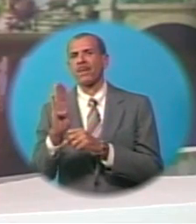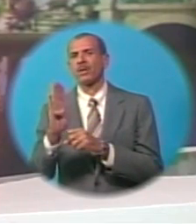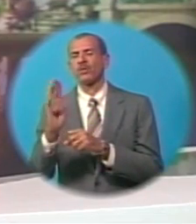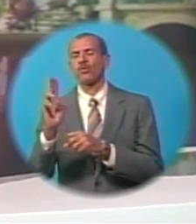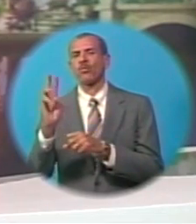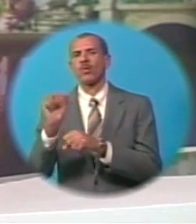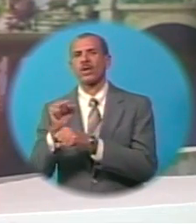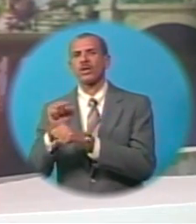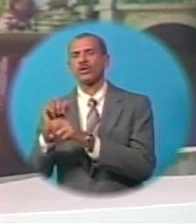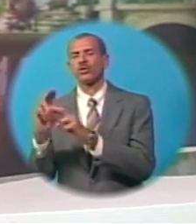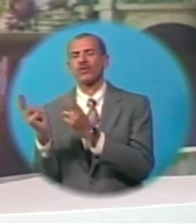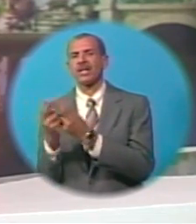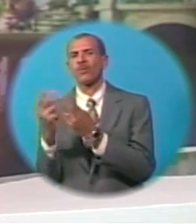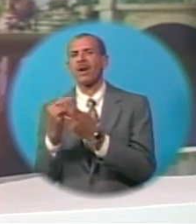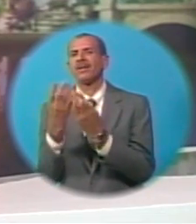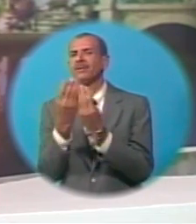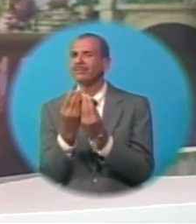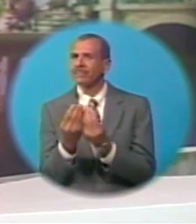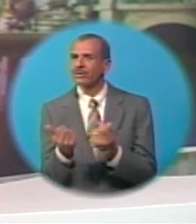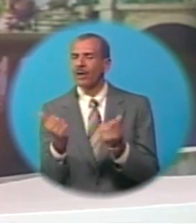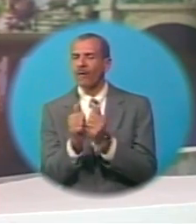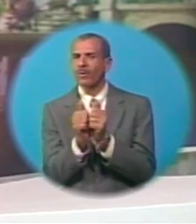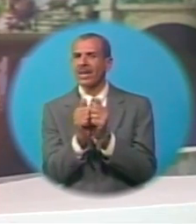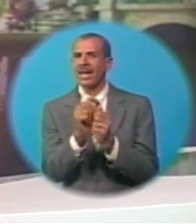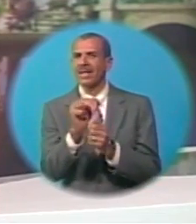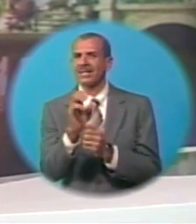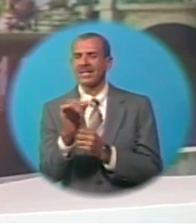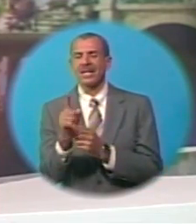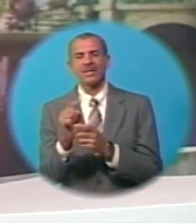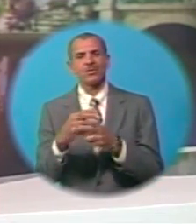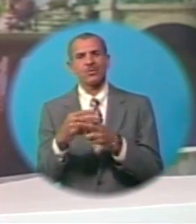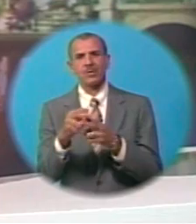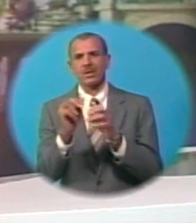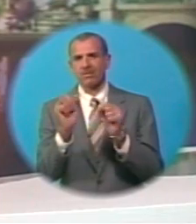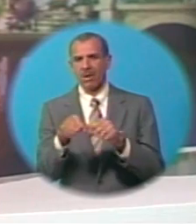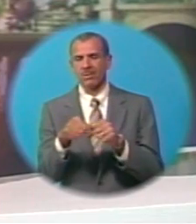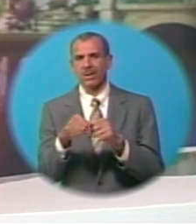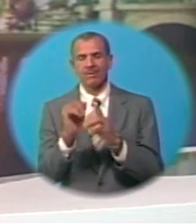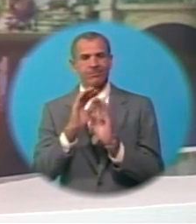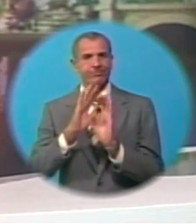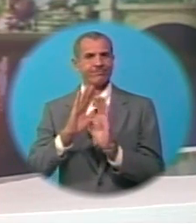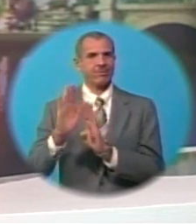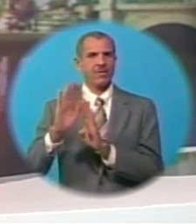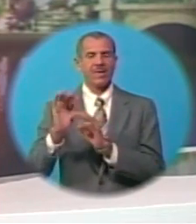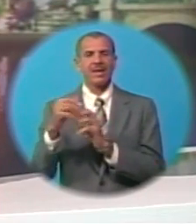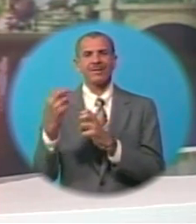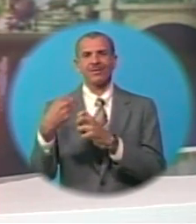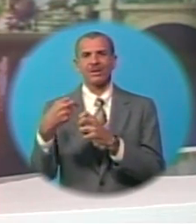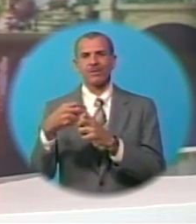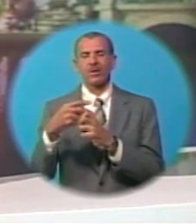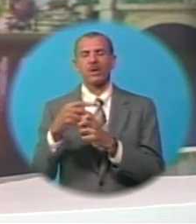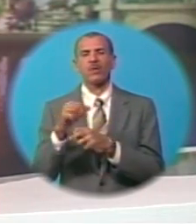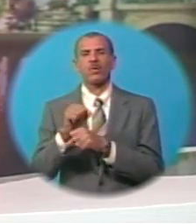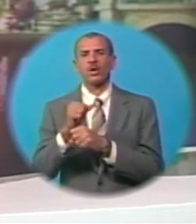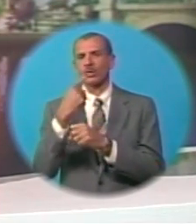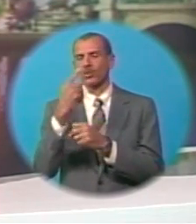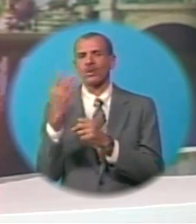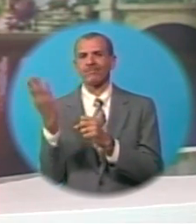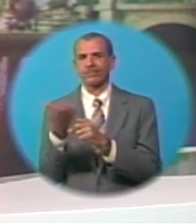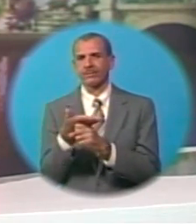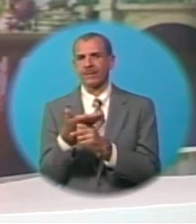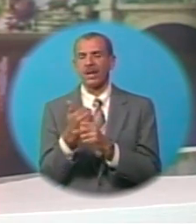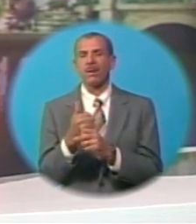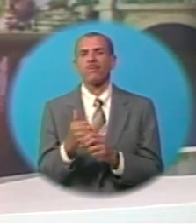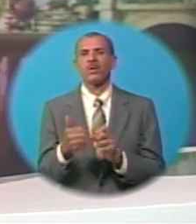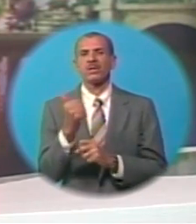of compensation settled with the NCC as soon as possible to avoid any further hardships for retrenched workers, most of